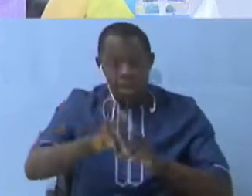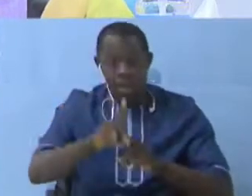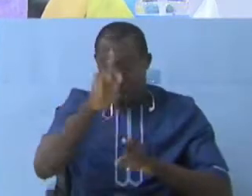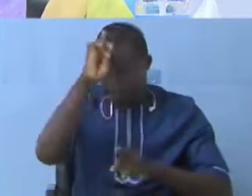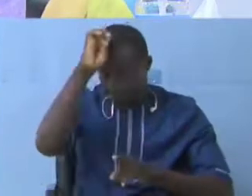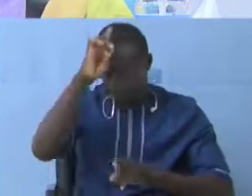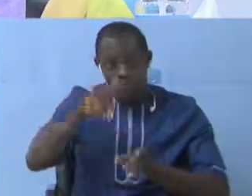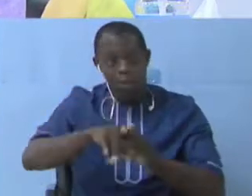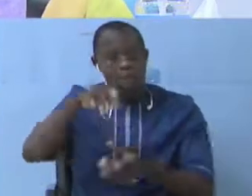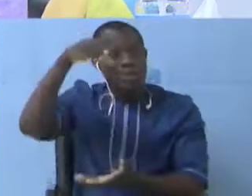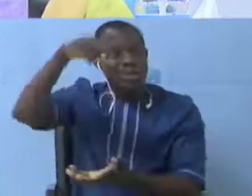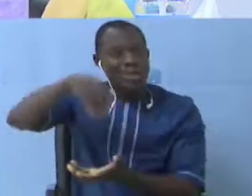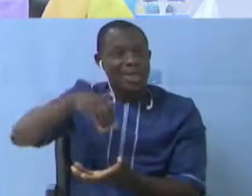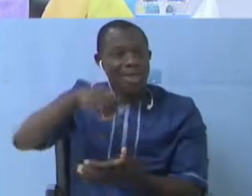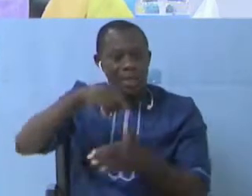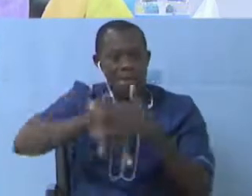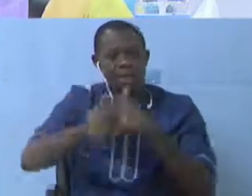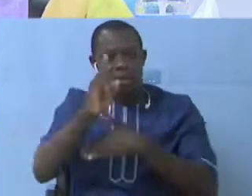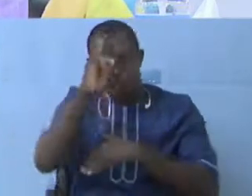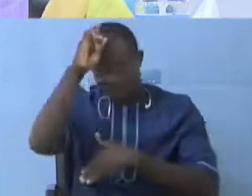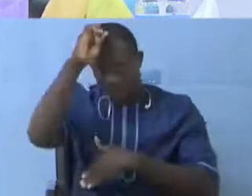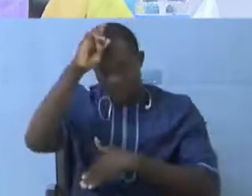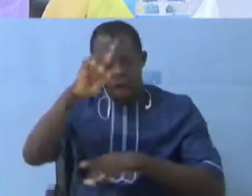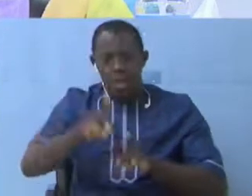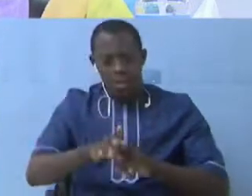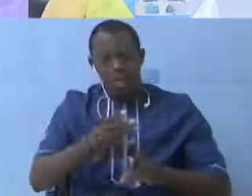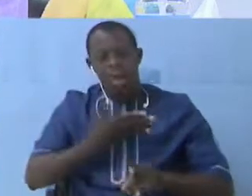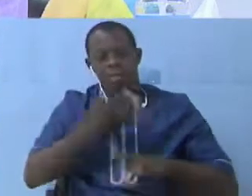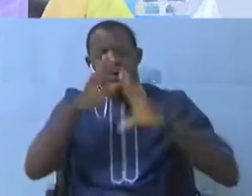Johannesburg. South Africa,